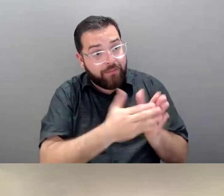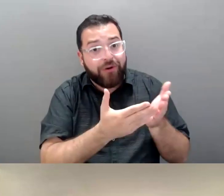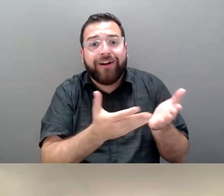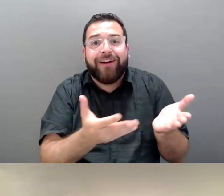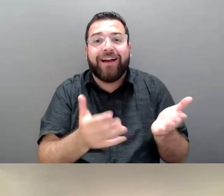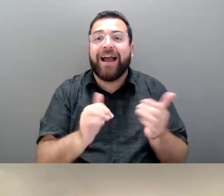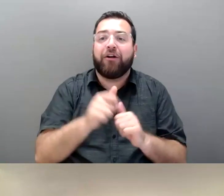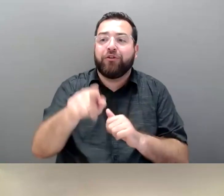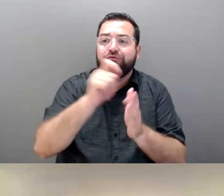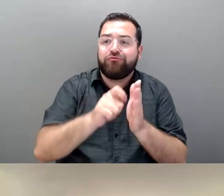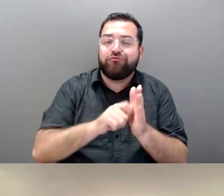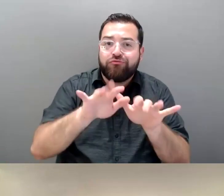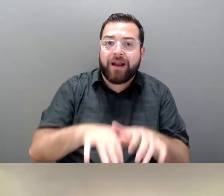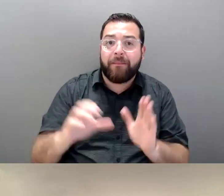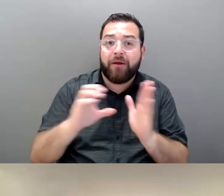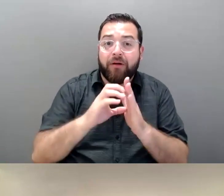put together a paragraph? And